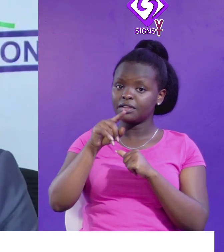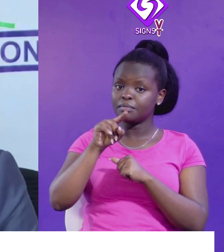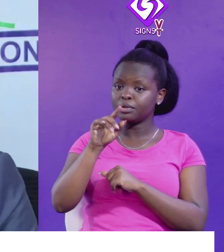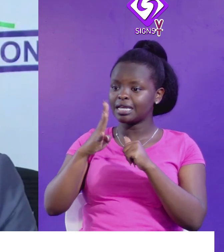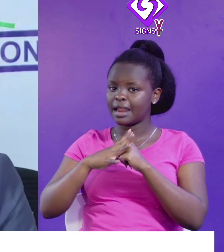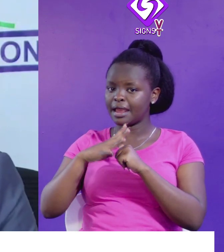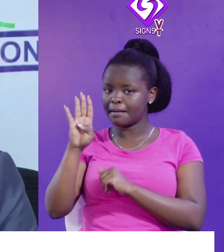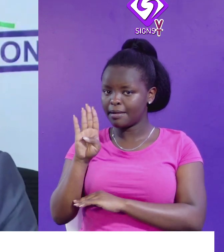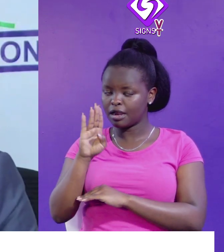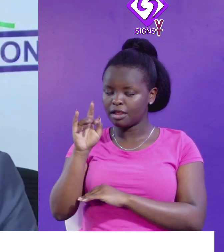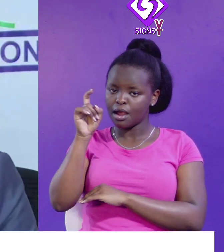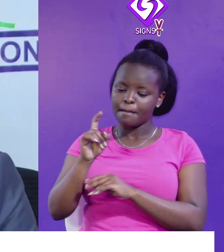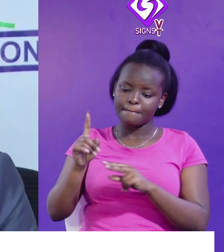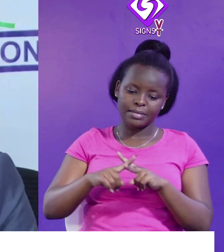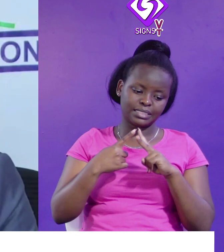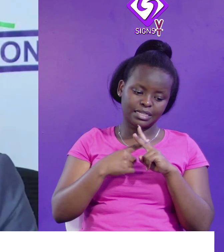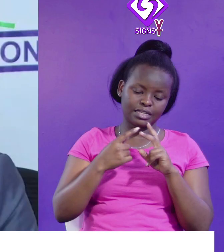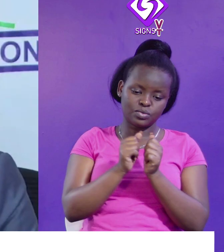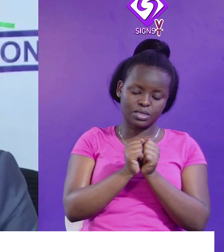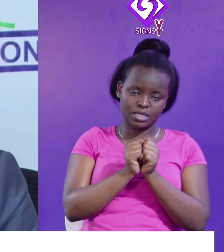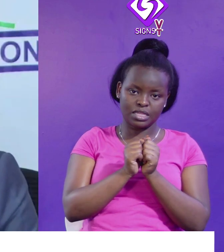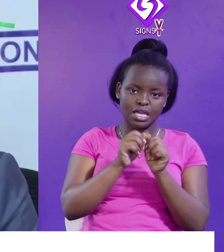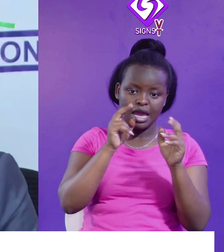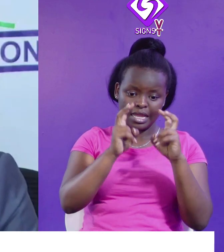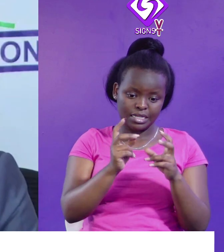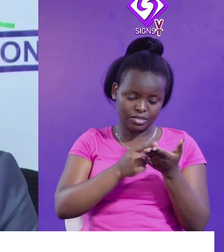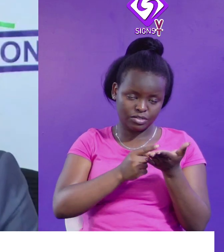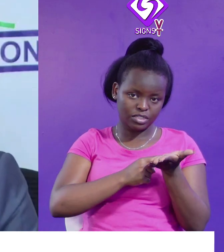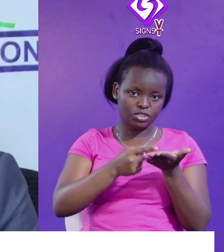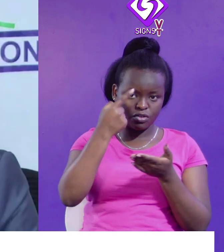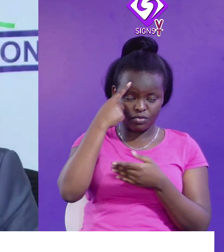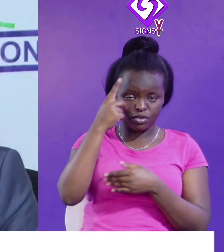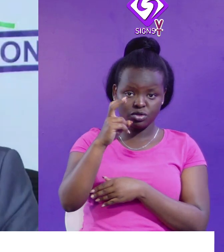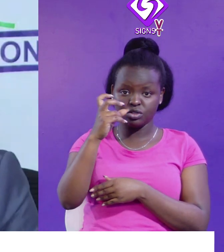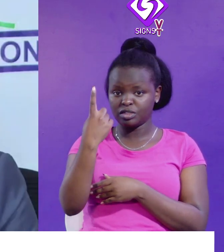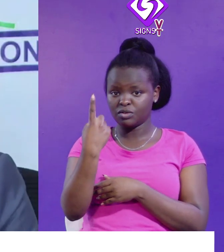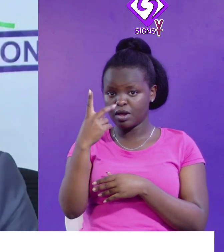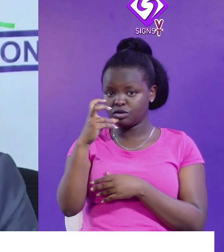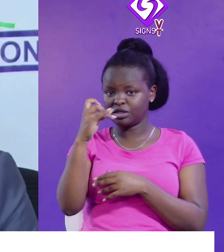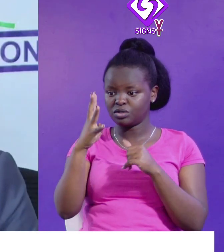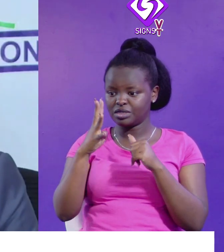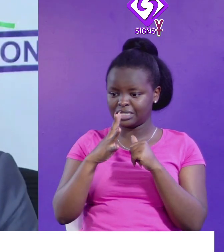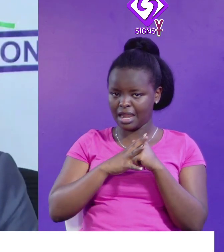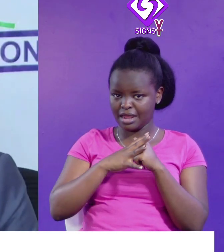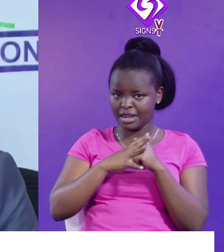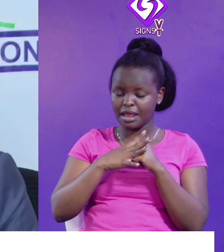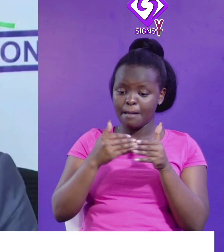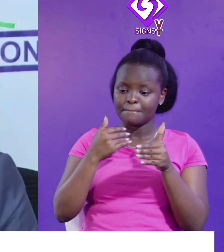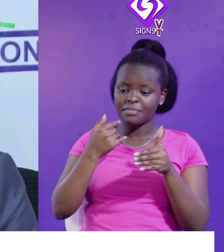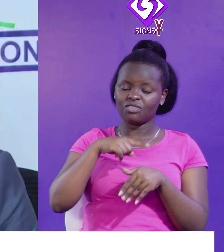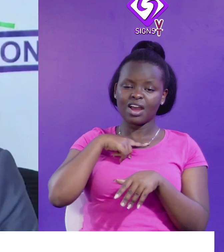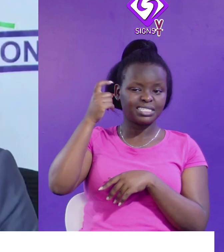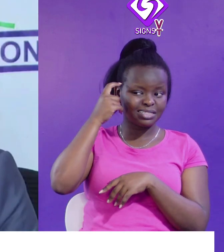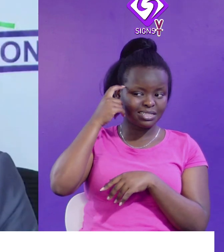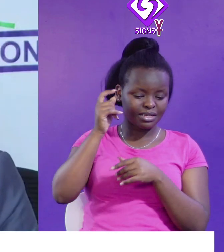and we must begin the negotiation for 2021-2029 before we even think about going to